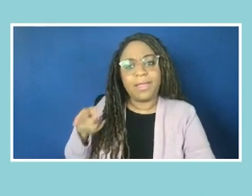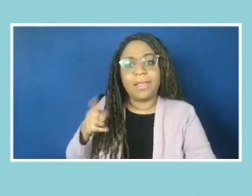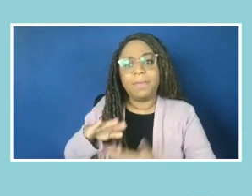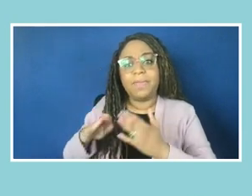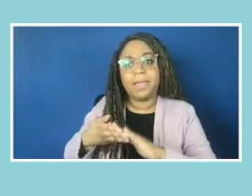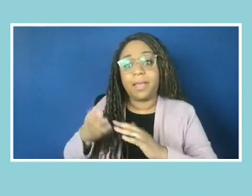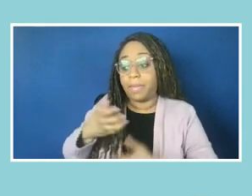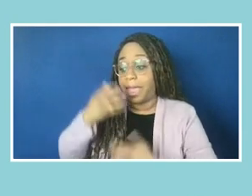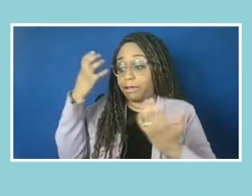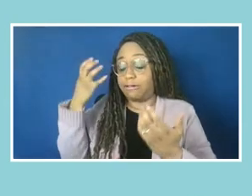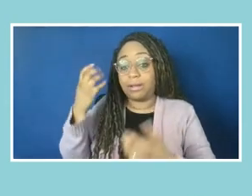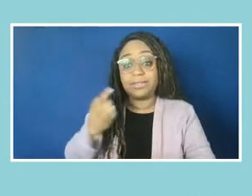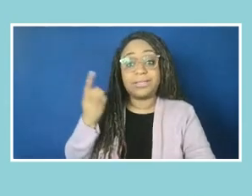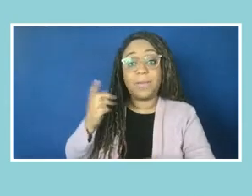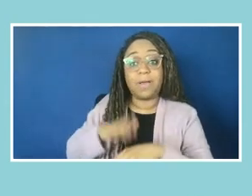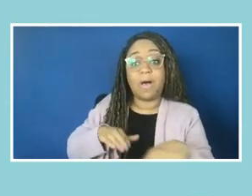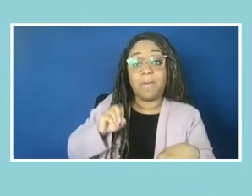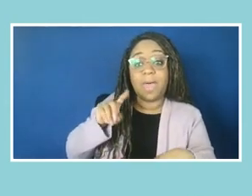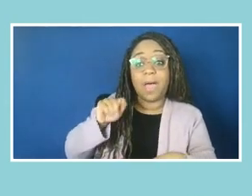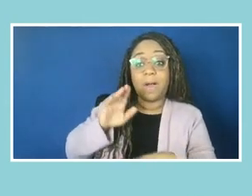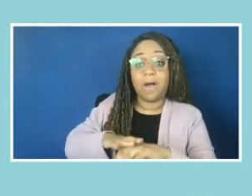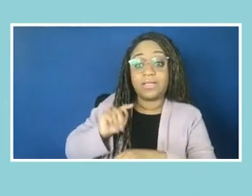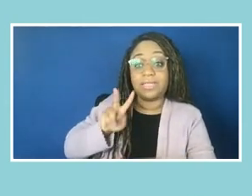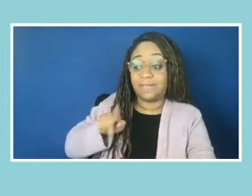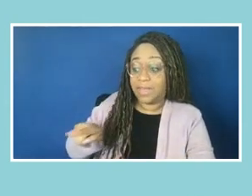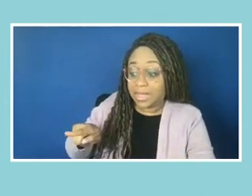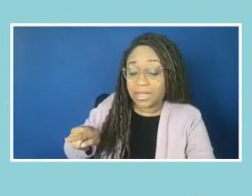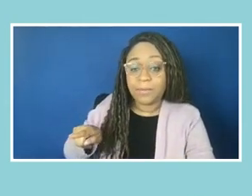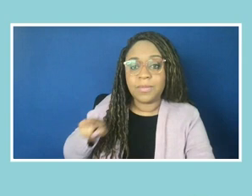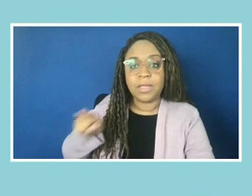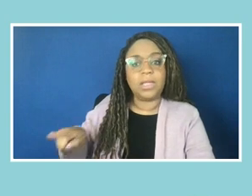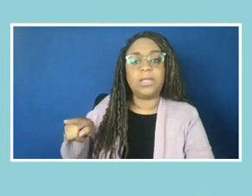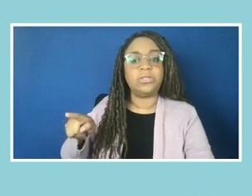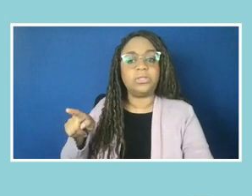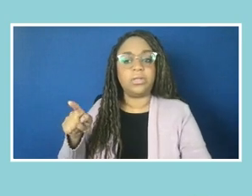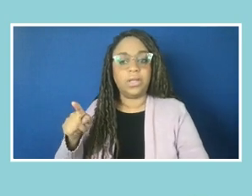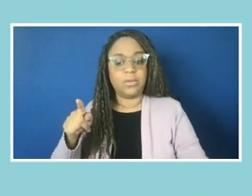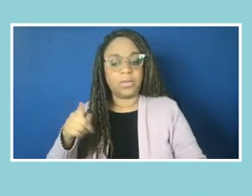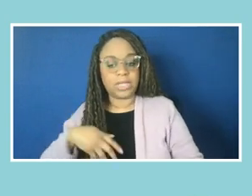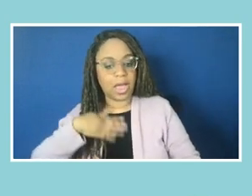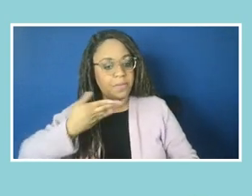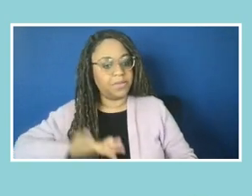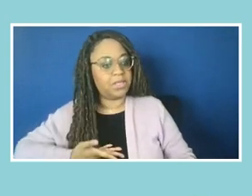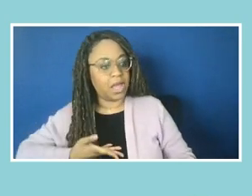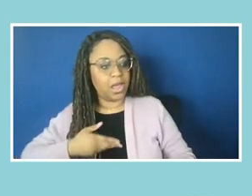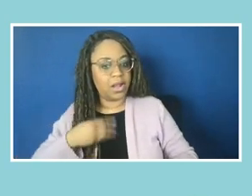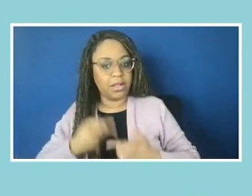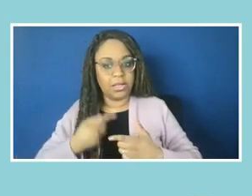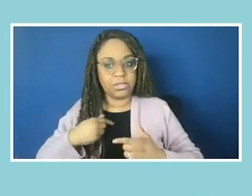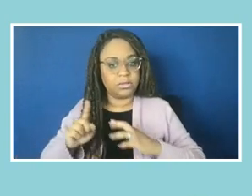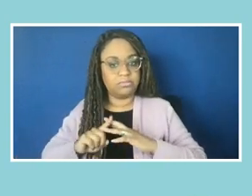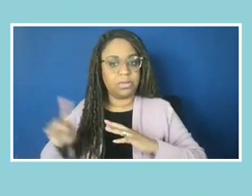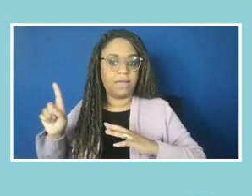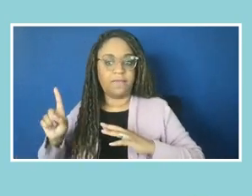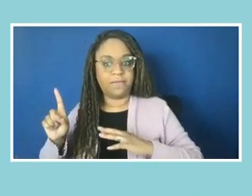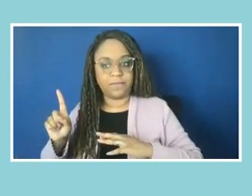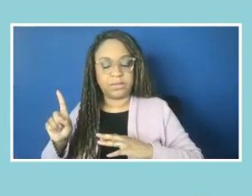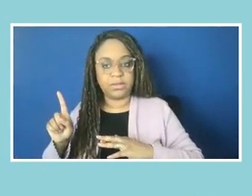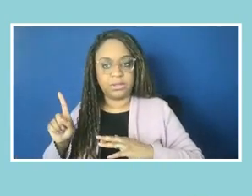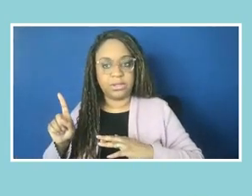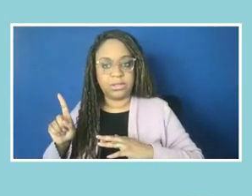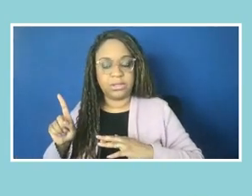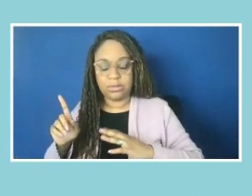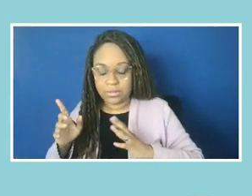out live on television. He just walked off the set, and they call and the right, to their as they are, called that